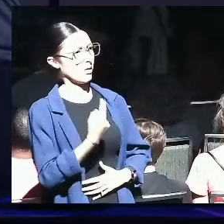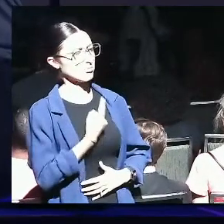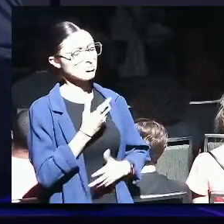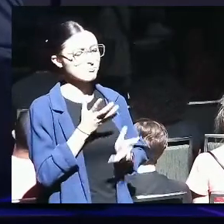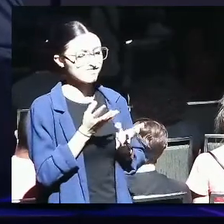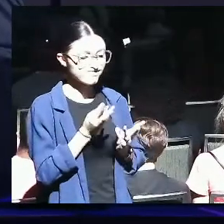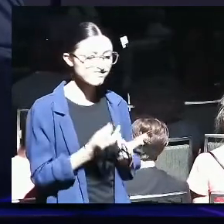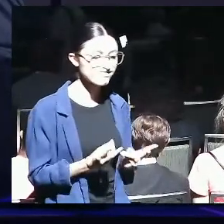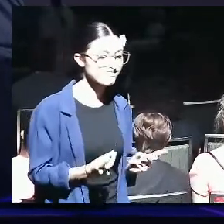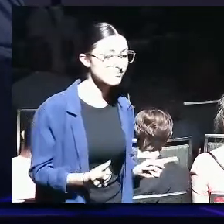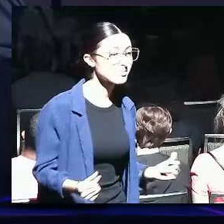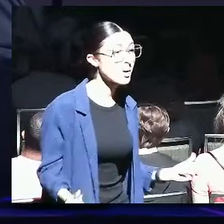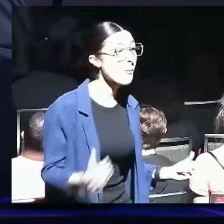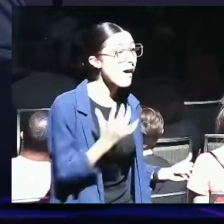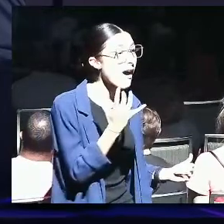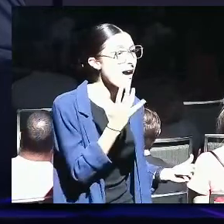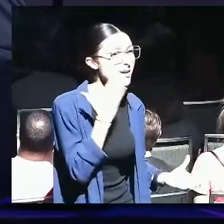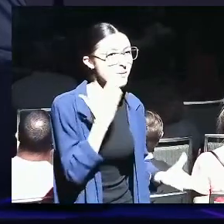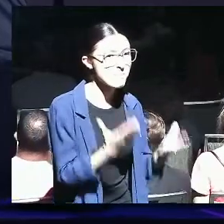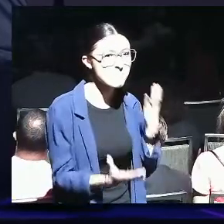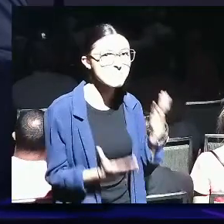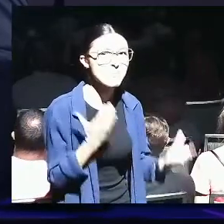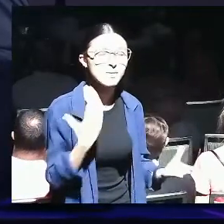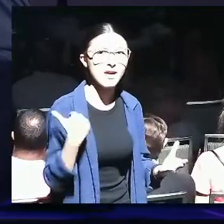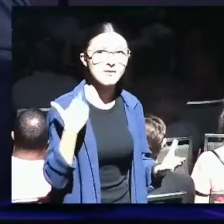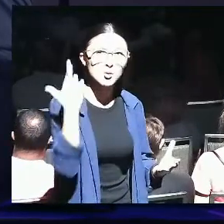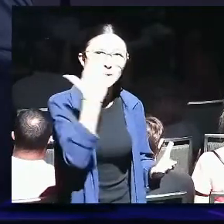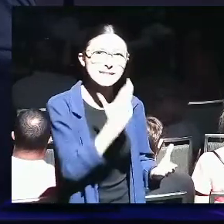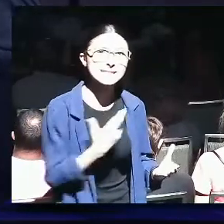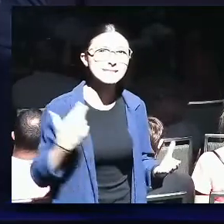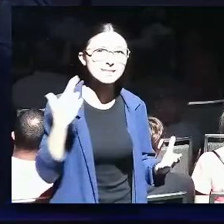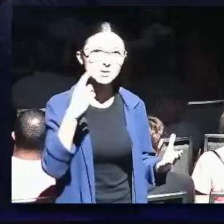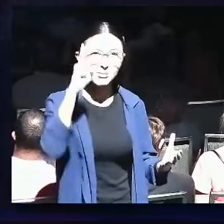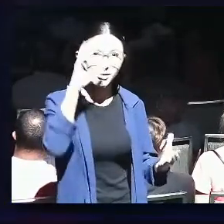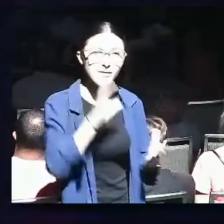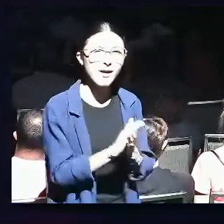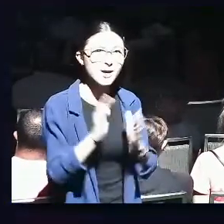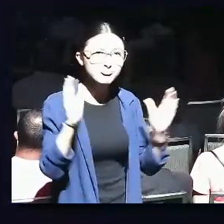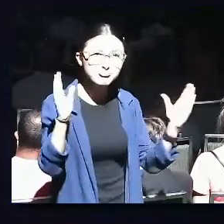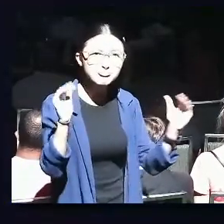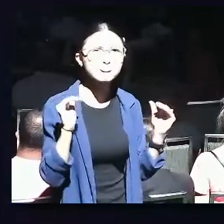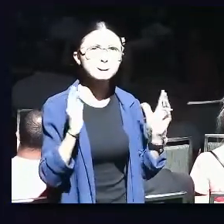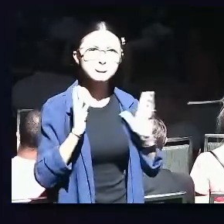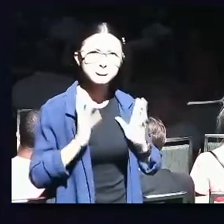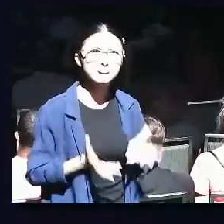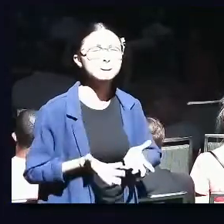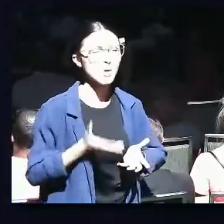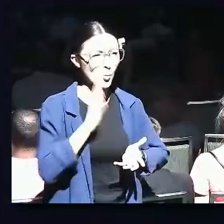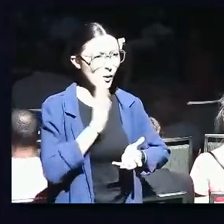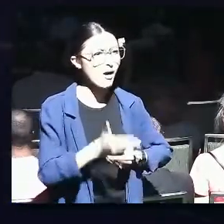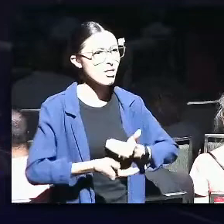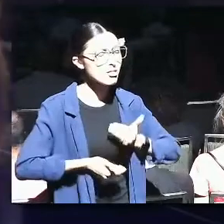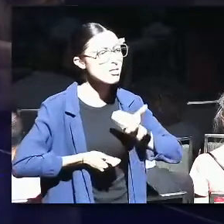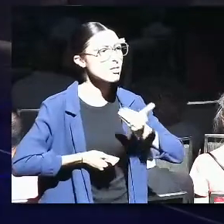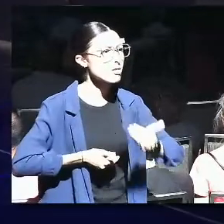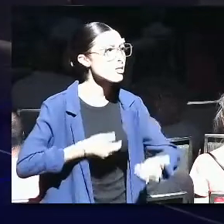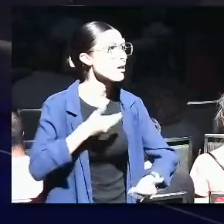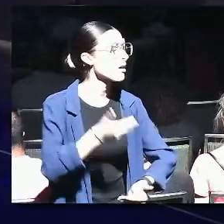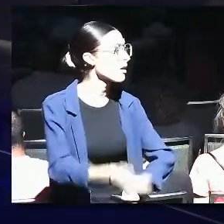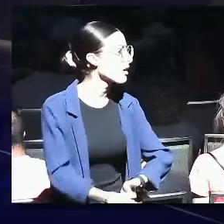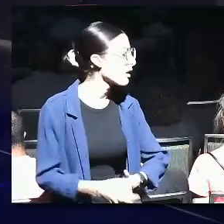Maybe there's a reason to believe you'll be okay. 'Cause when you don't